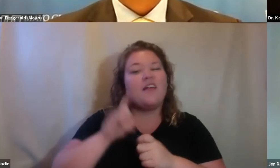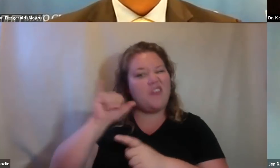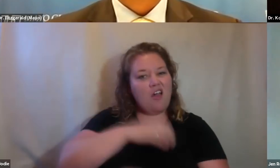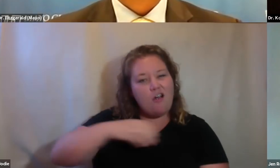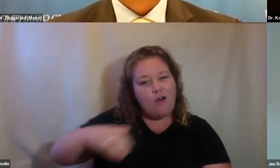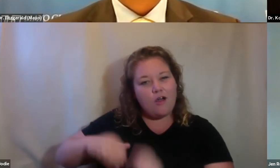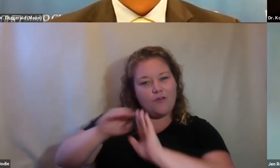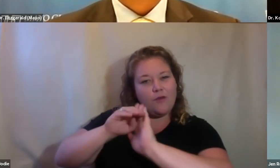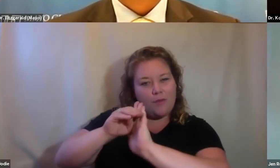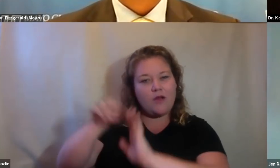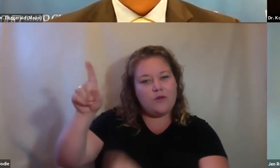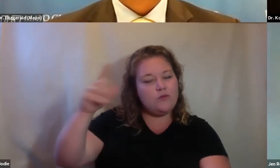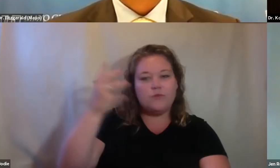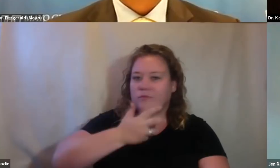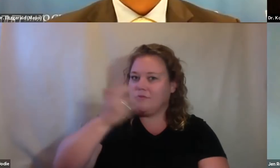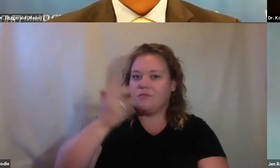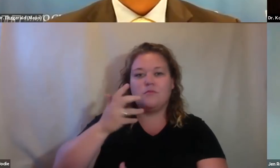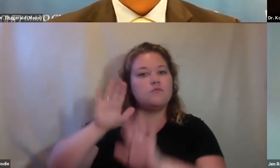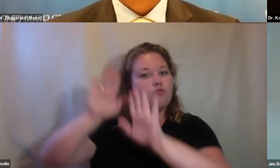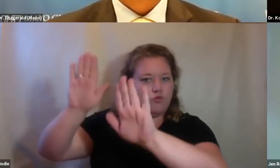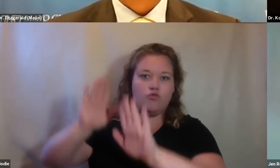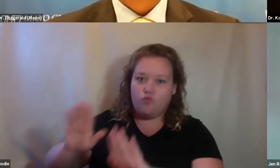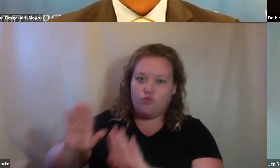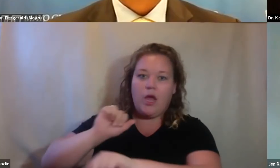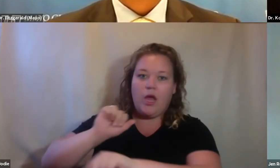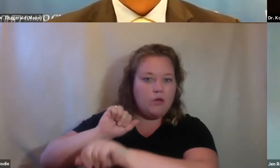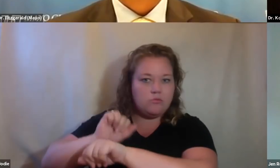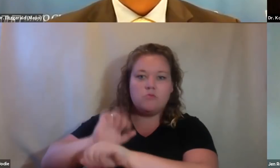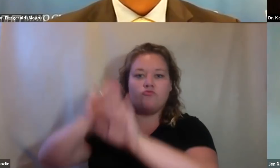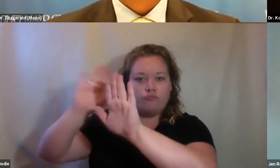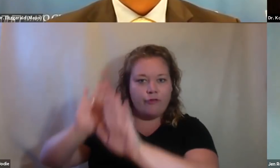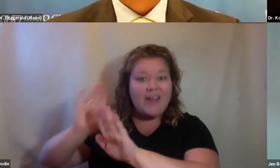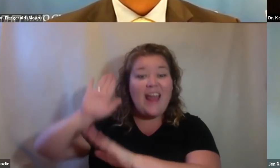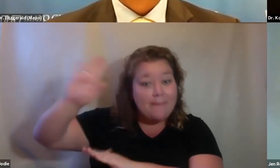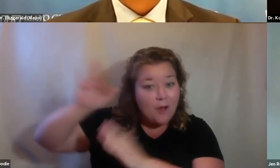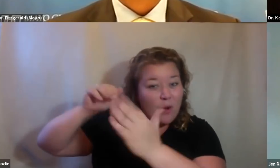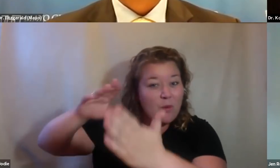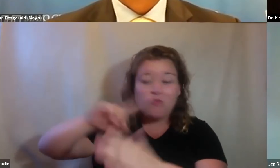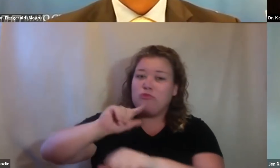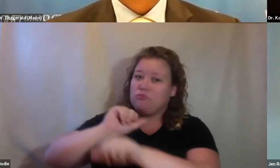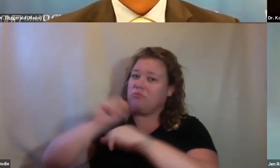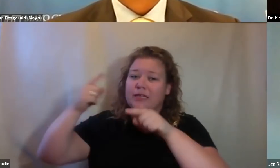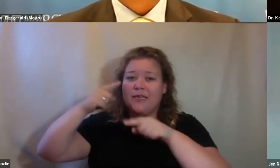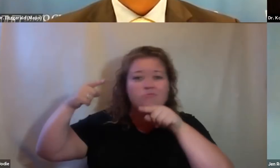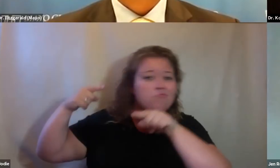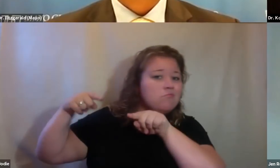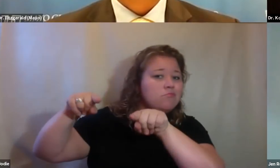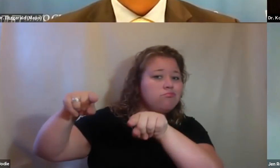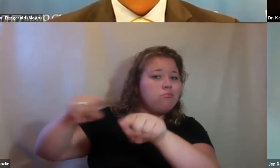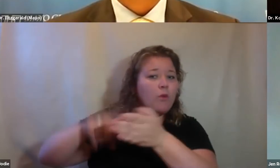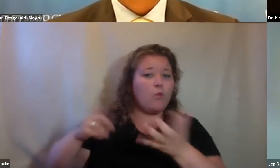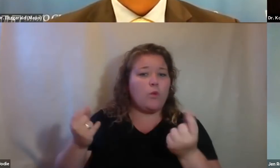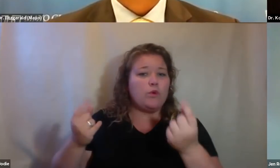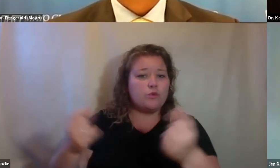founded it on. It aligns very nicely and closely with the state of Wisconsin. So we can have metrics